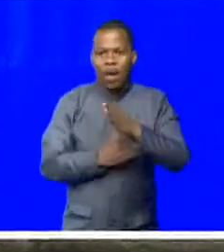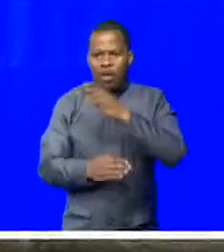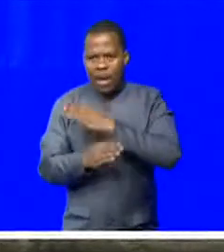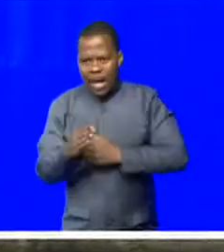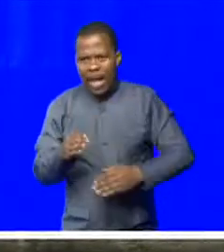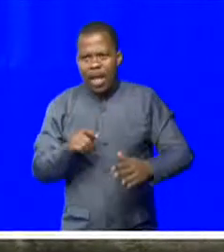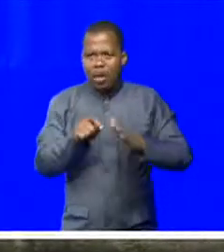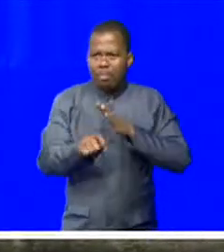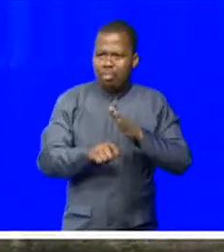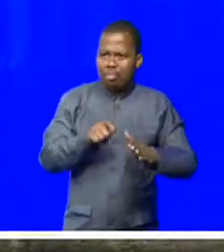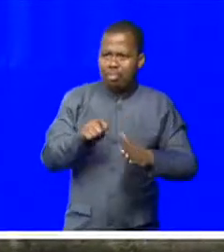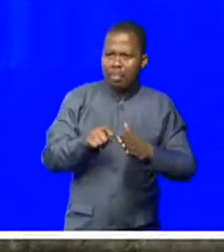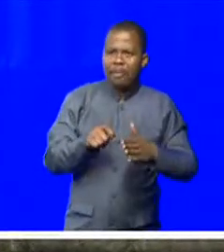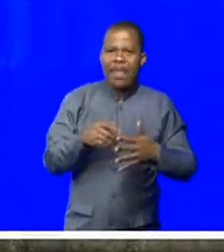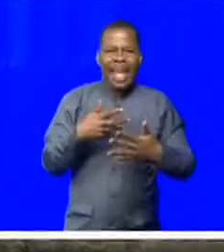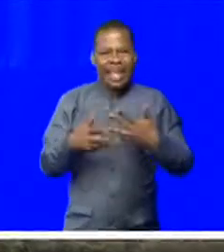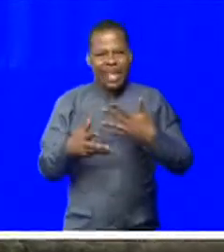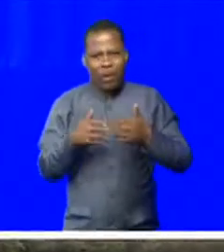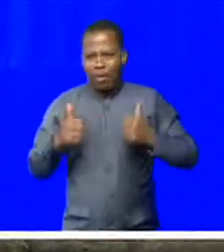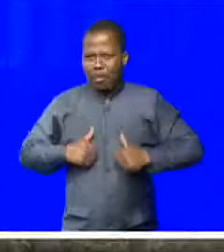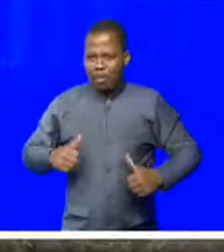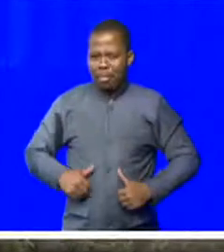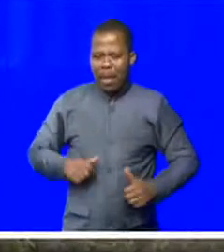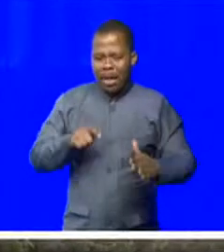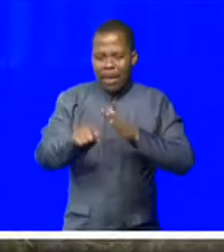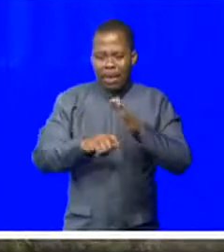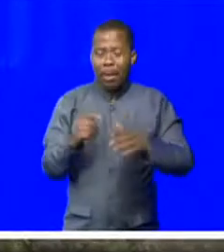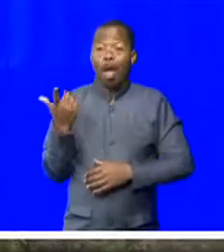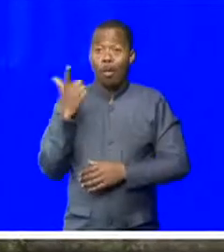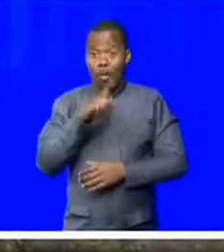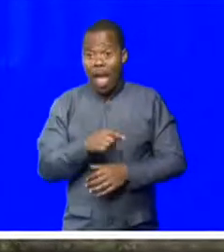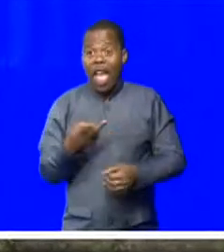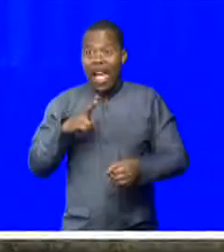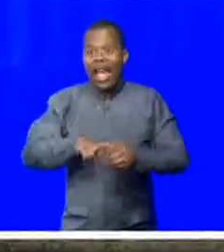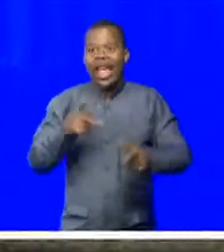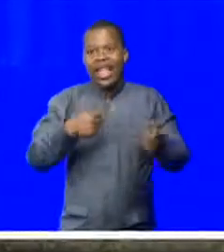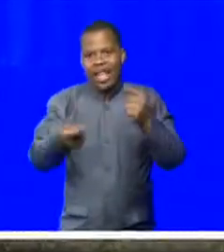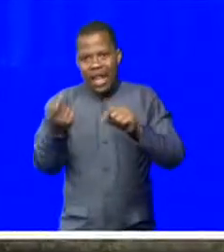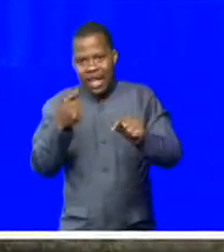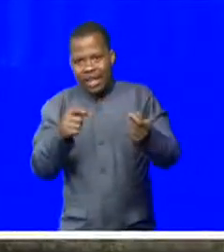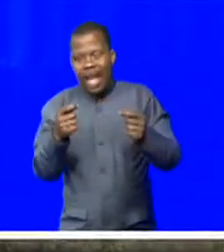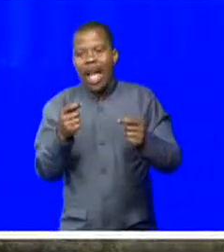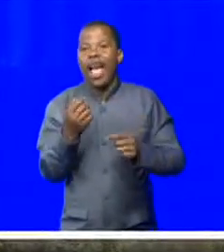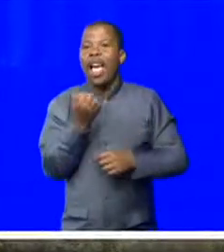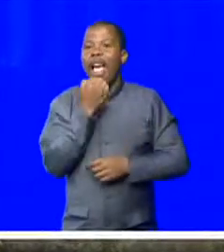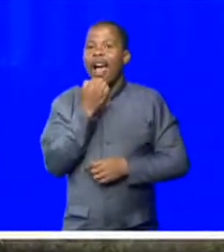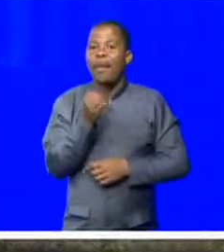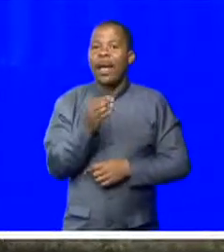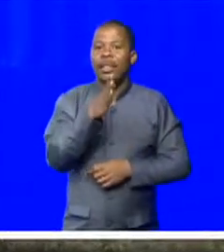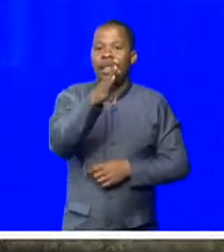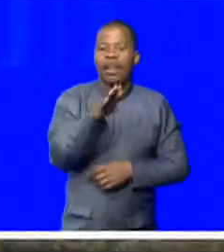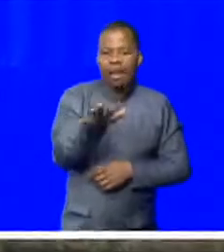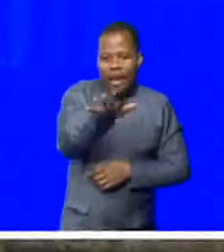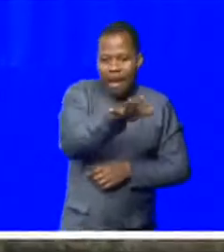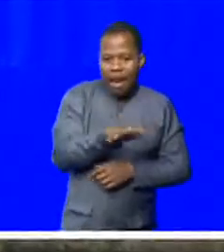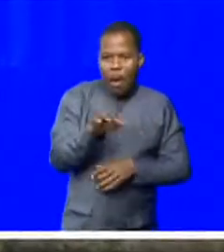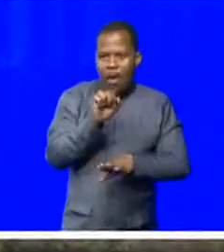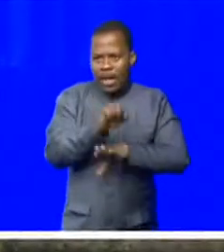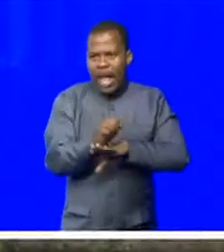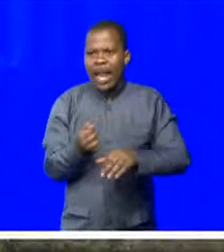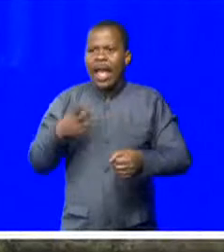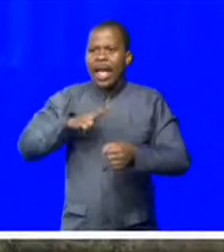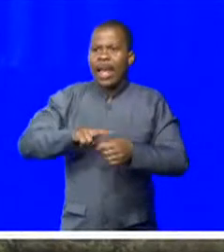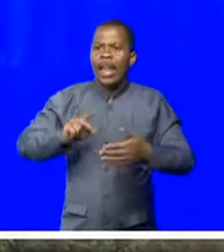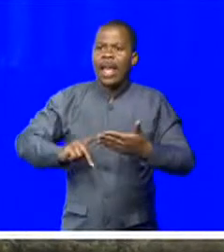producing beautiful garments that they are selling obviously in the city of Manzini, and the program that we are doing for them, we want to